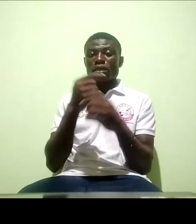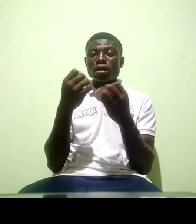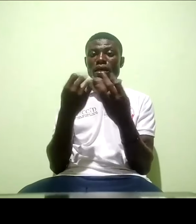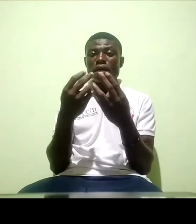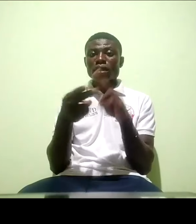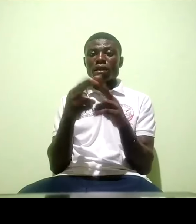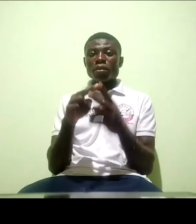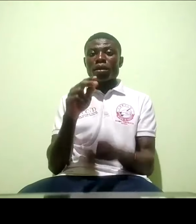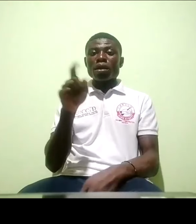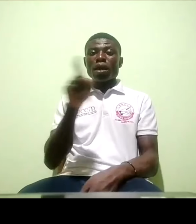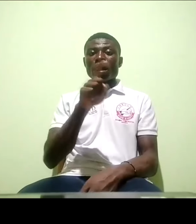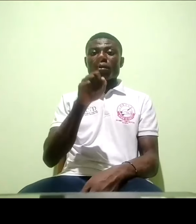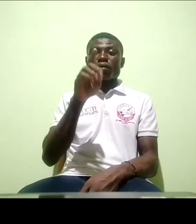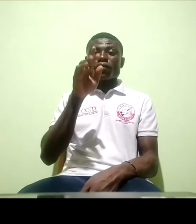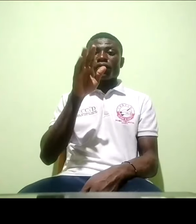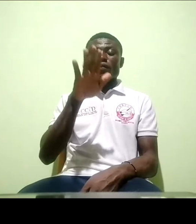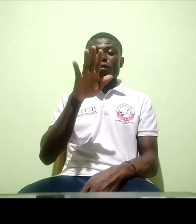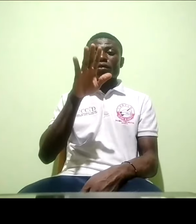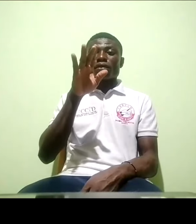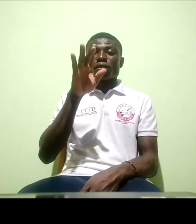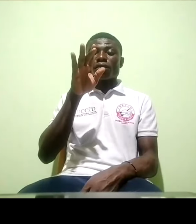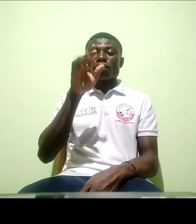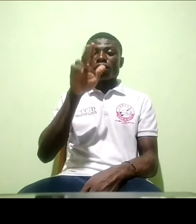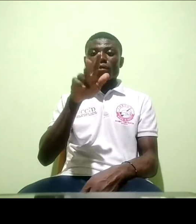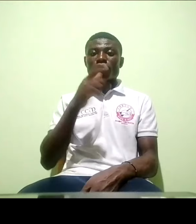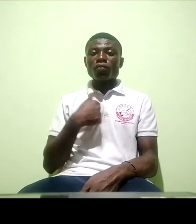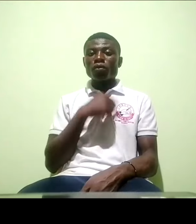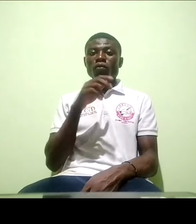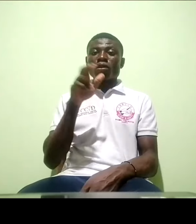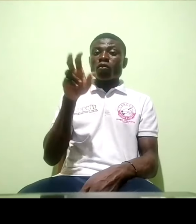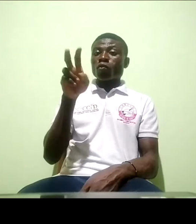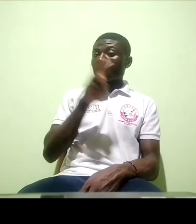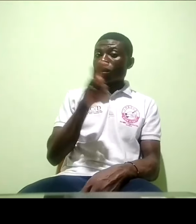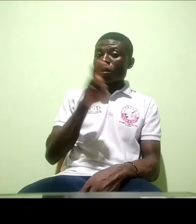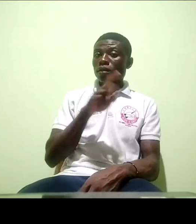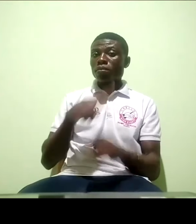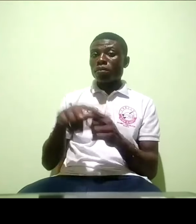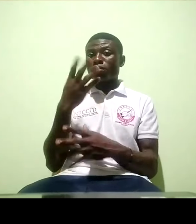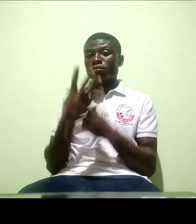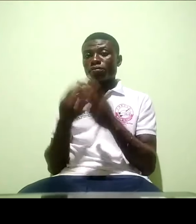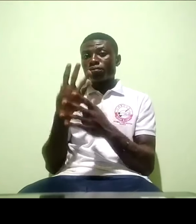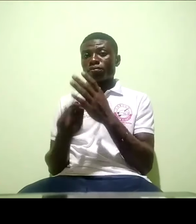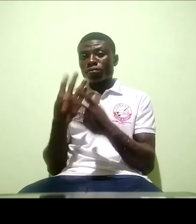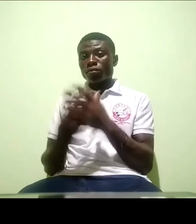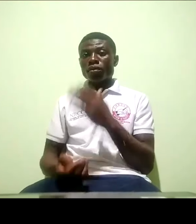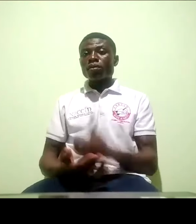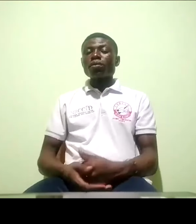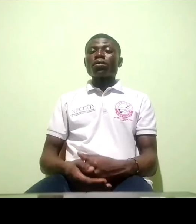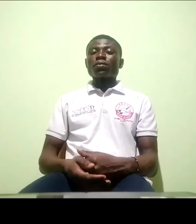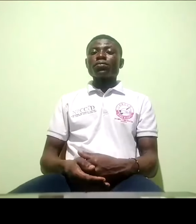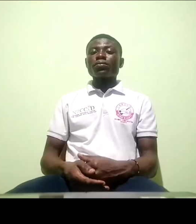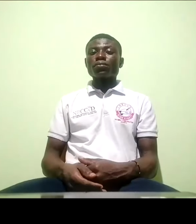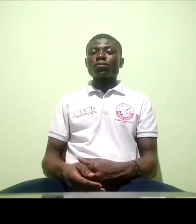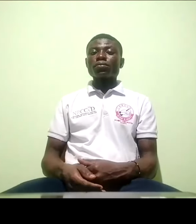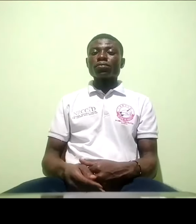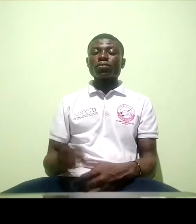than that? Yeah, we were at like 200, but it just reduced the number to that. Okay.